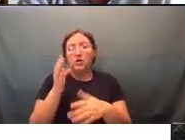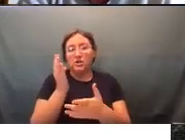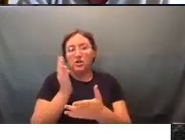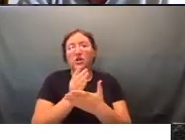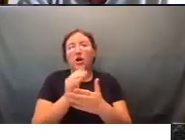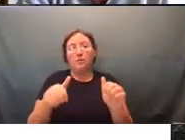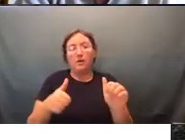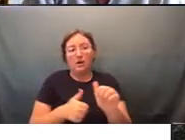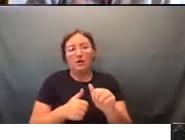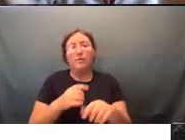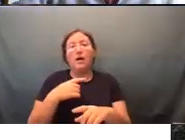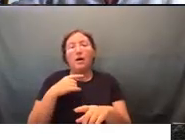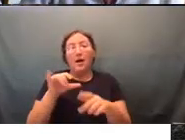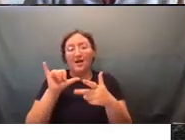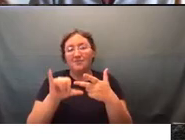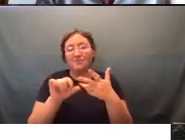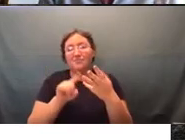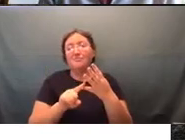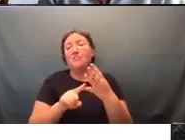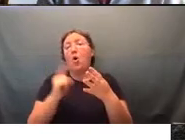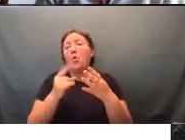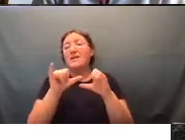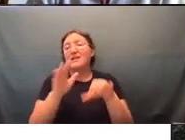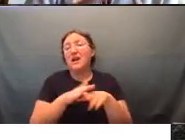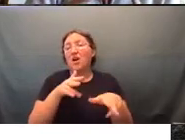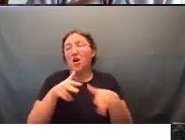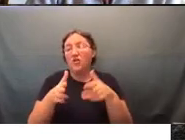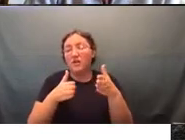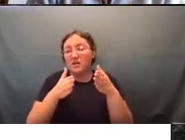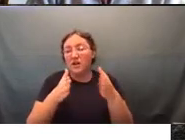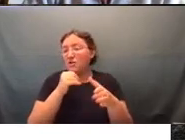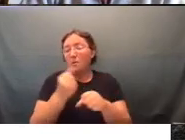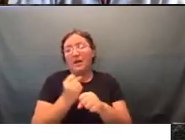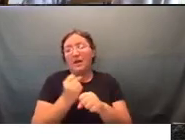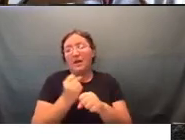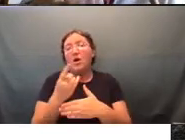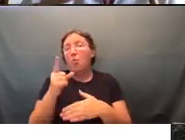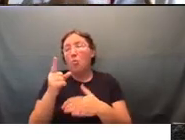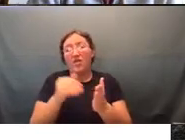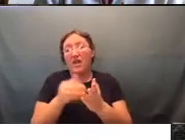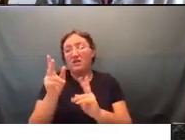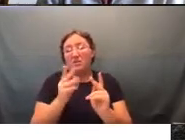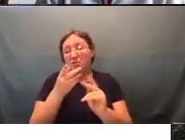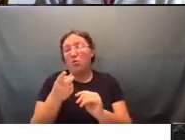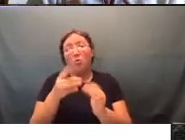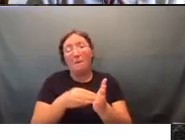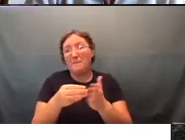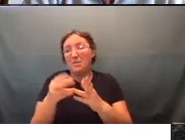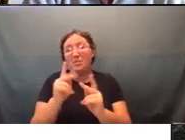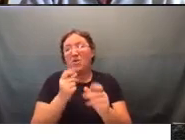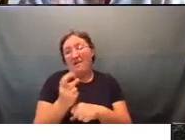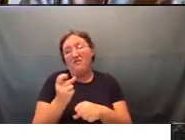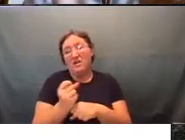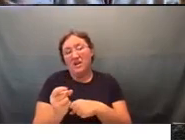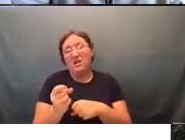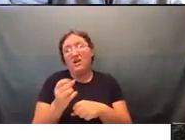gonna stay on the trail, not make new trails. 1,000 people on this trail, 1 million a year, can start to make